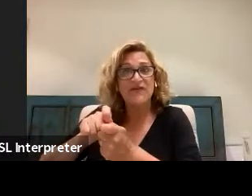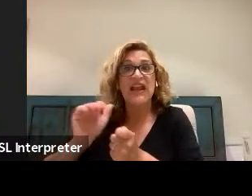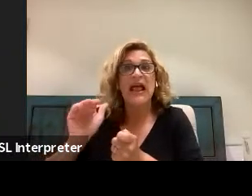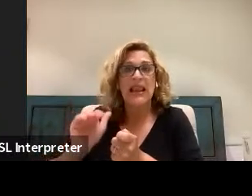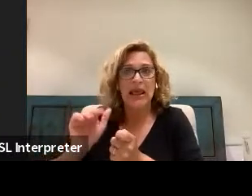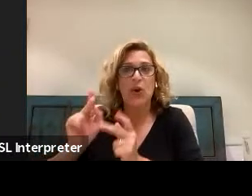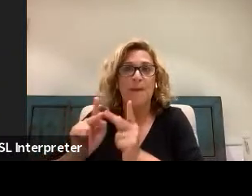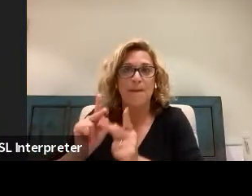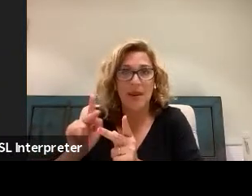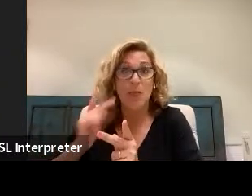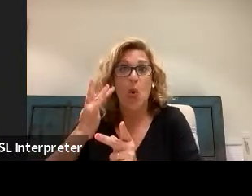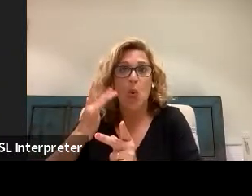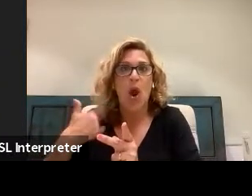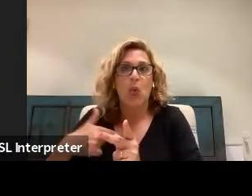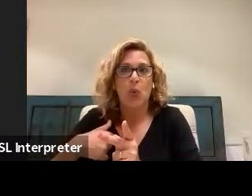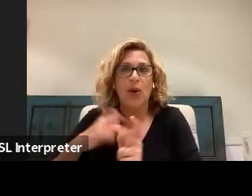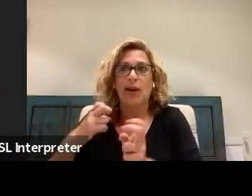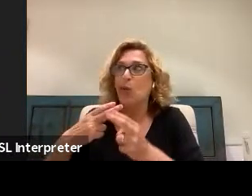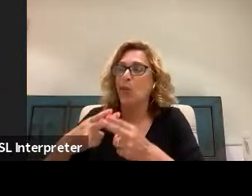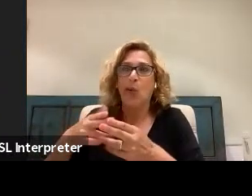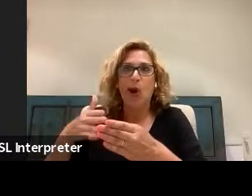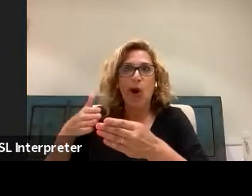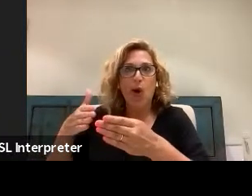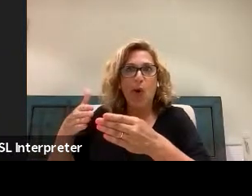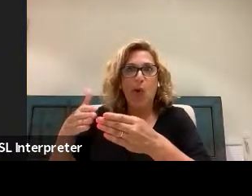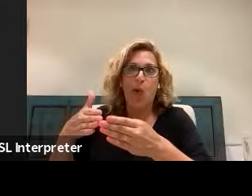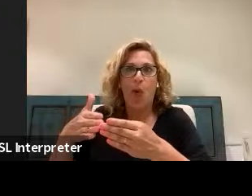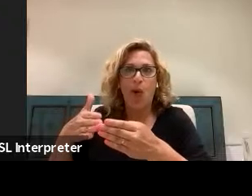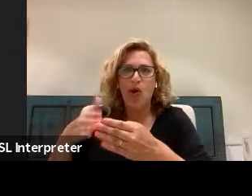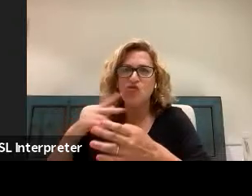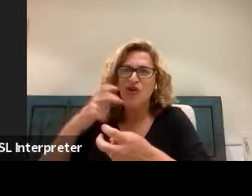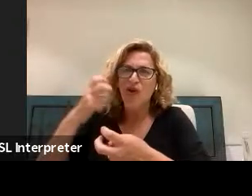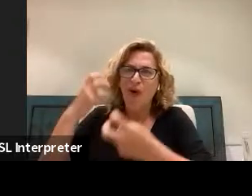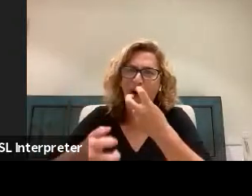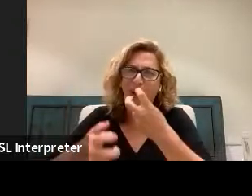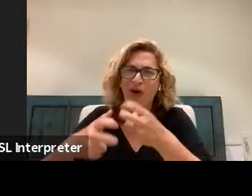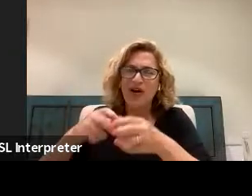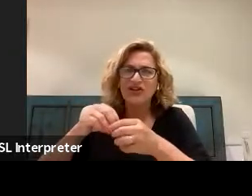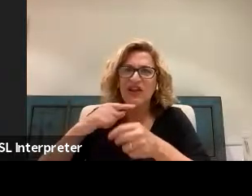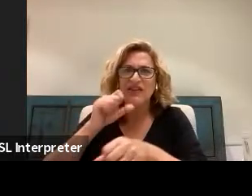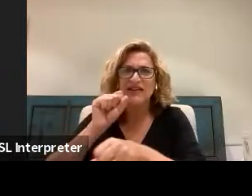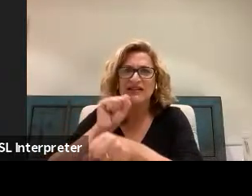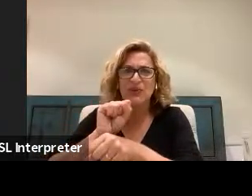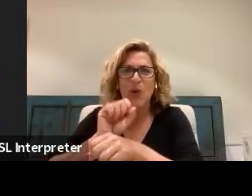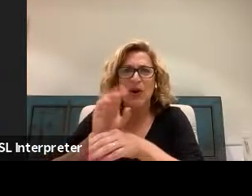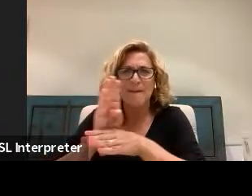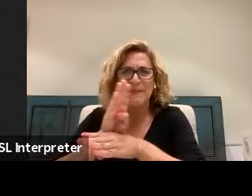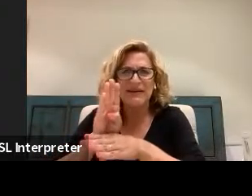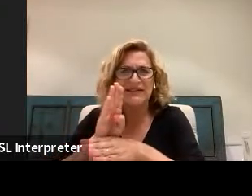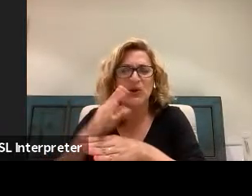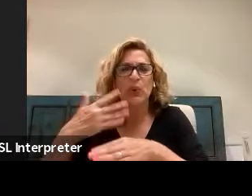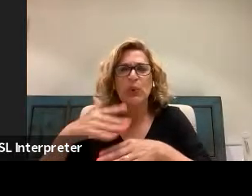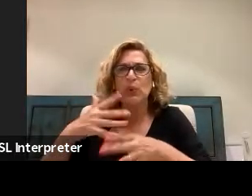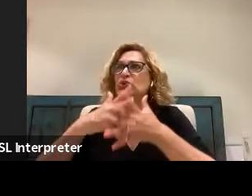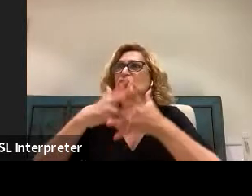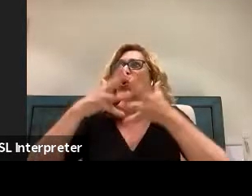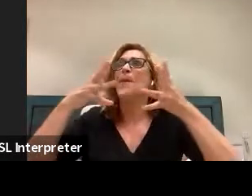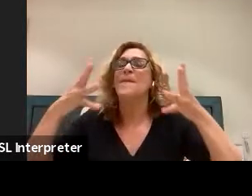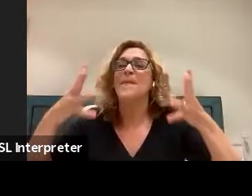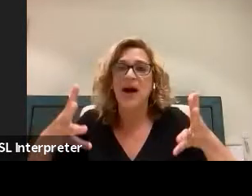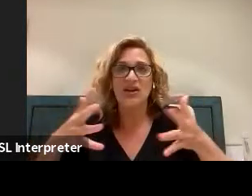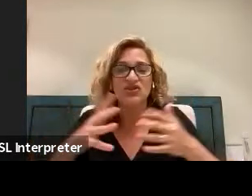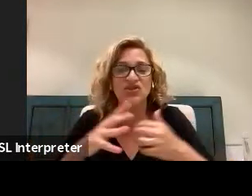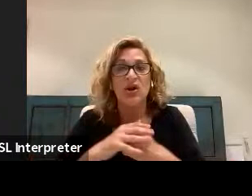against a corner so harshly in this industry when it comes to so much.